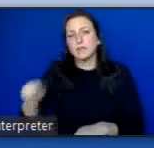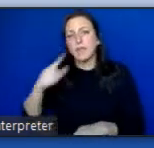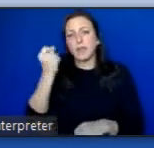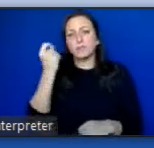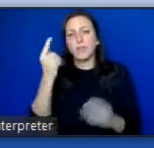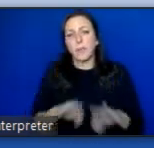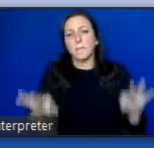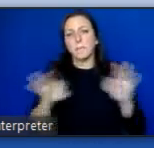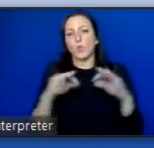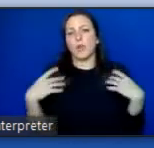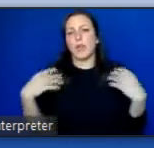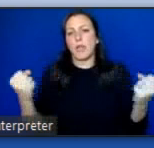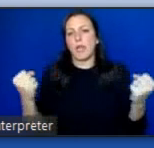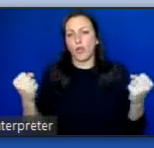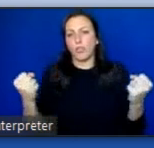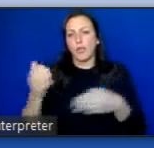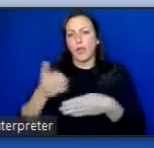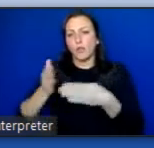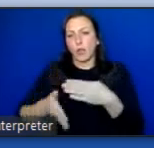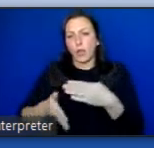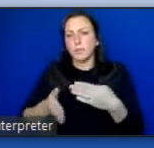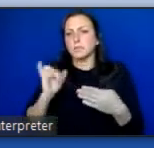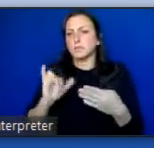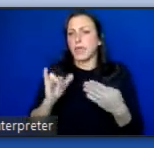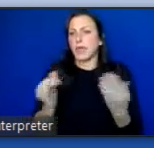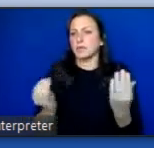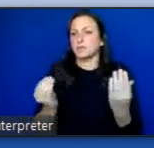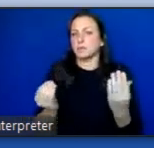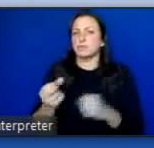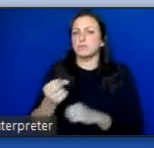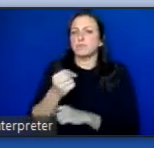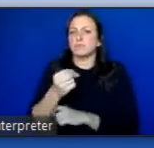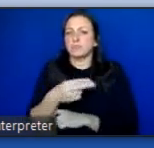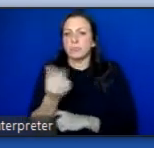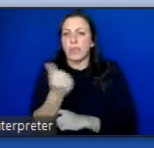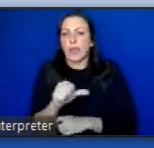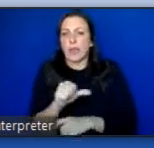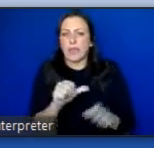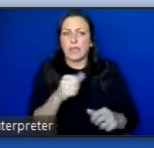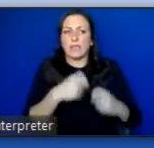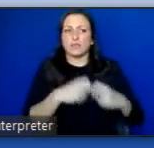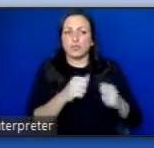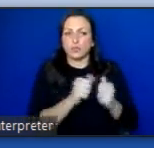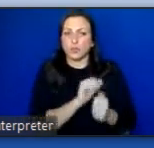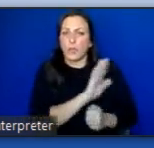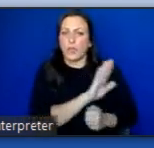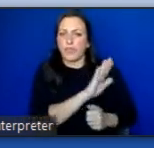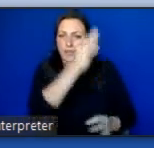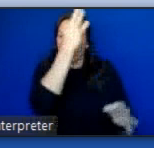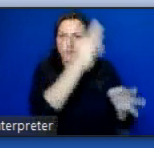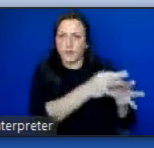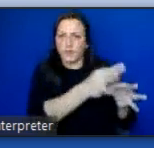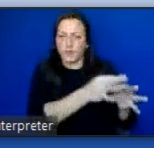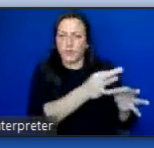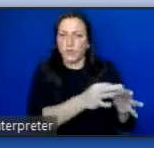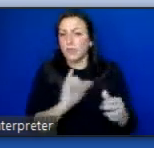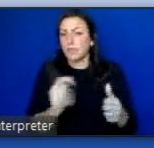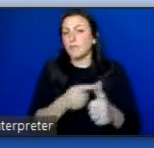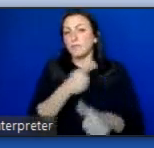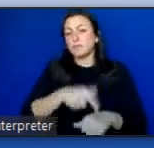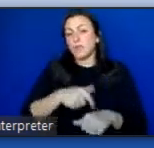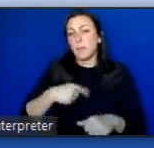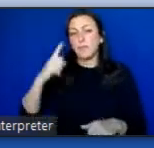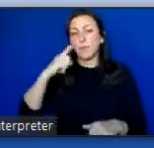far exceeds any potential issues from the faith. And so it's the first I've heard about the